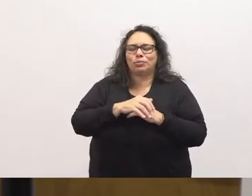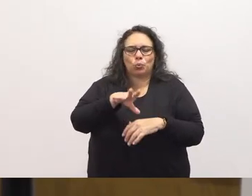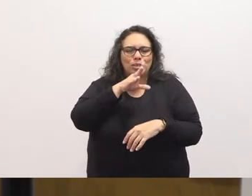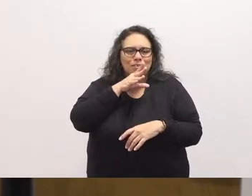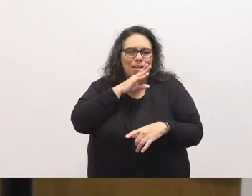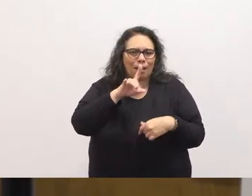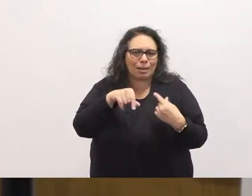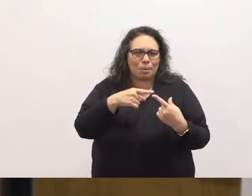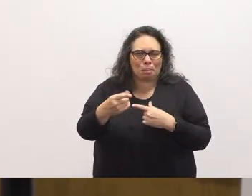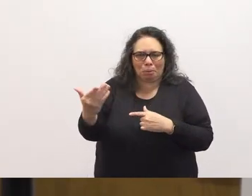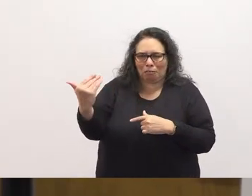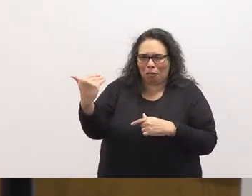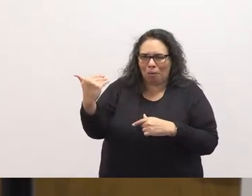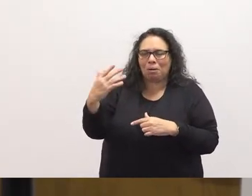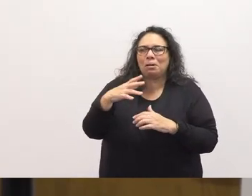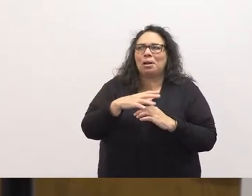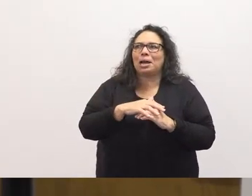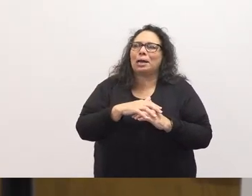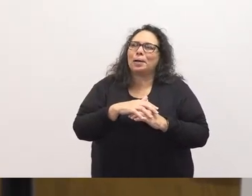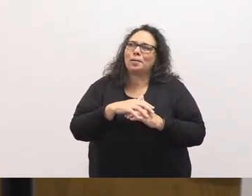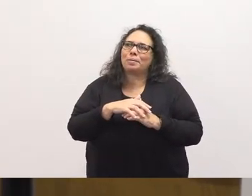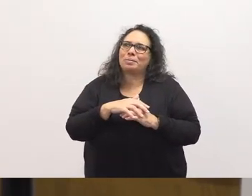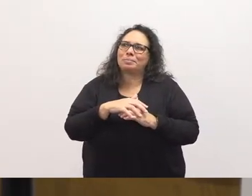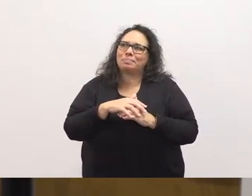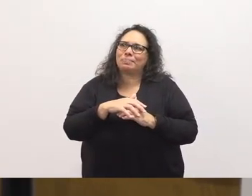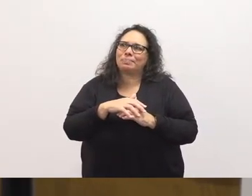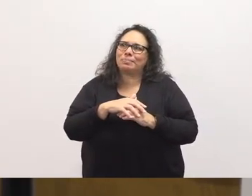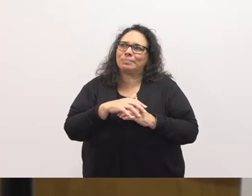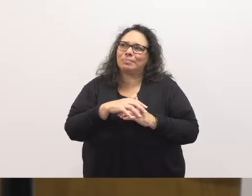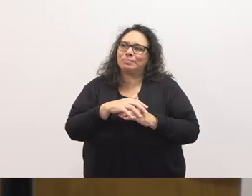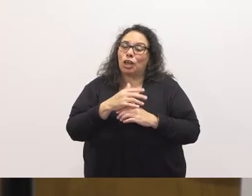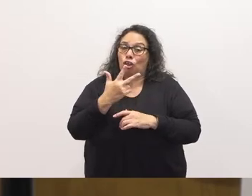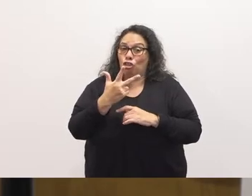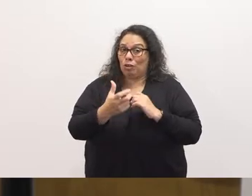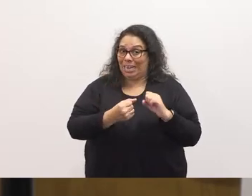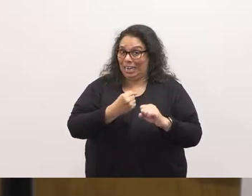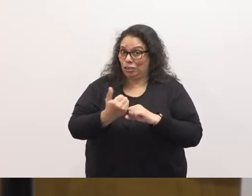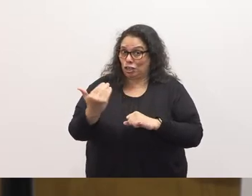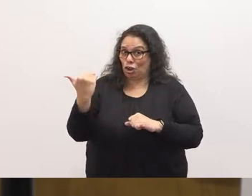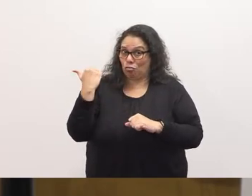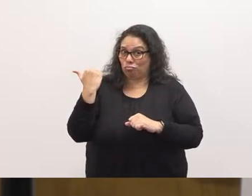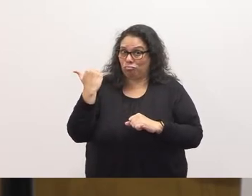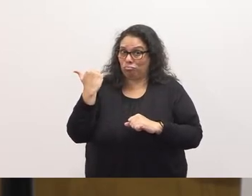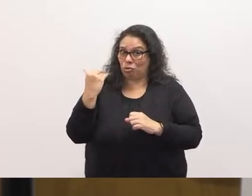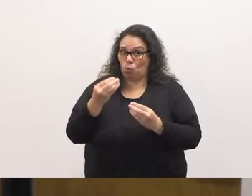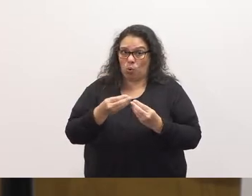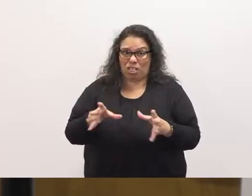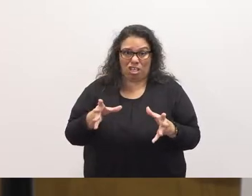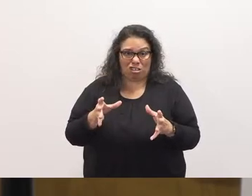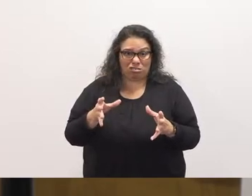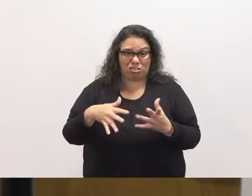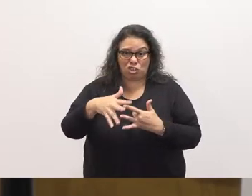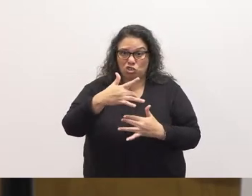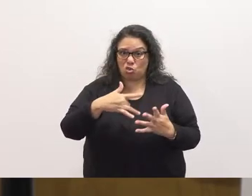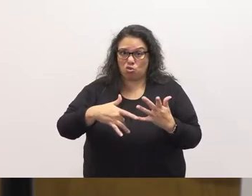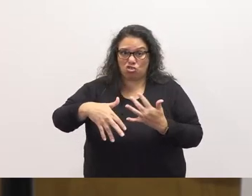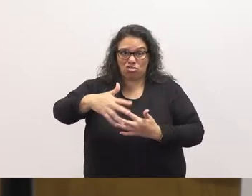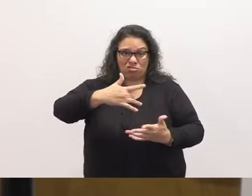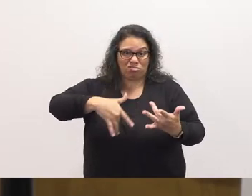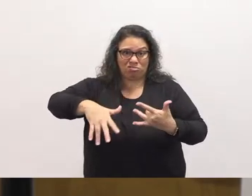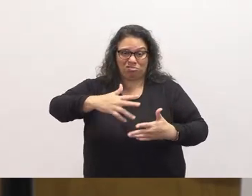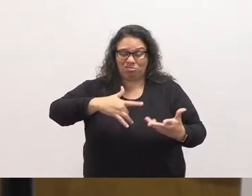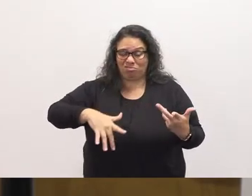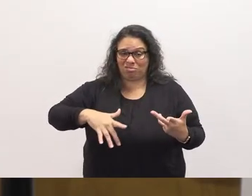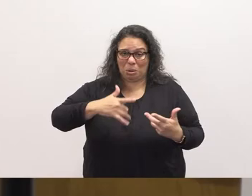about earlier, just a short 3 years ago, we had lost all social interaction. And so to kind of be in